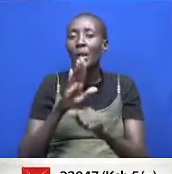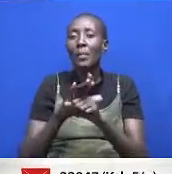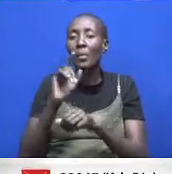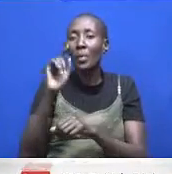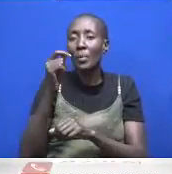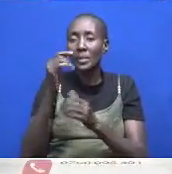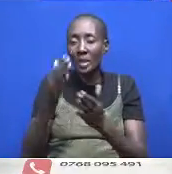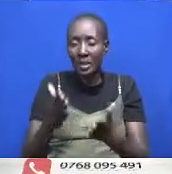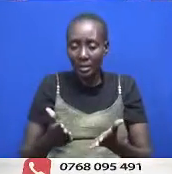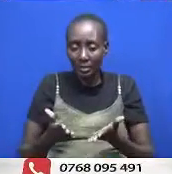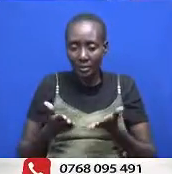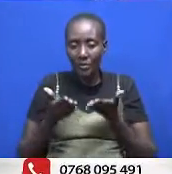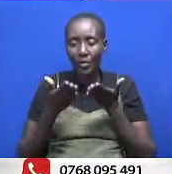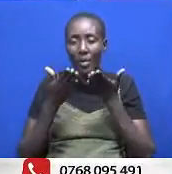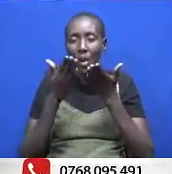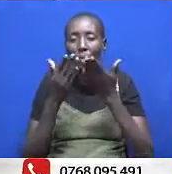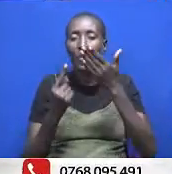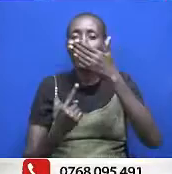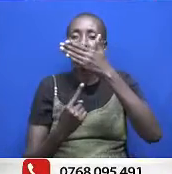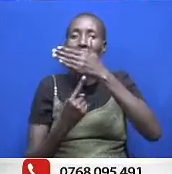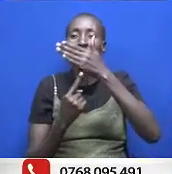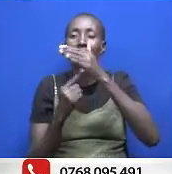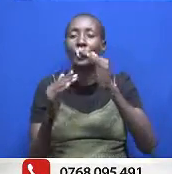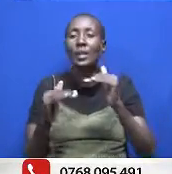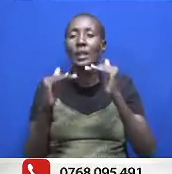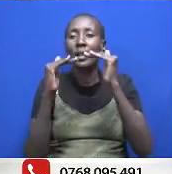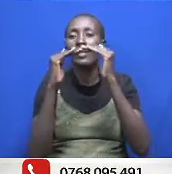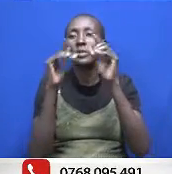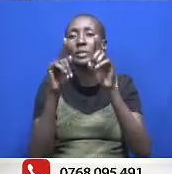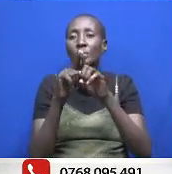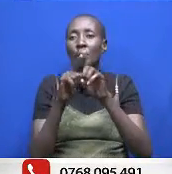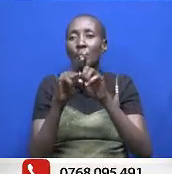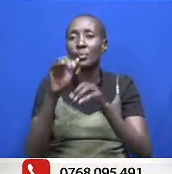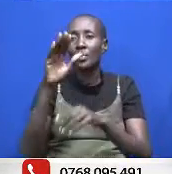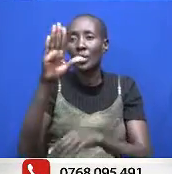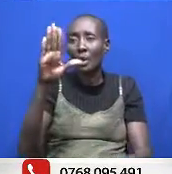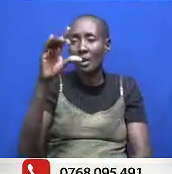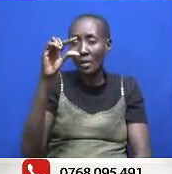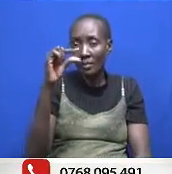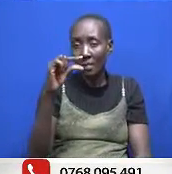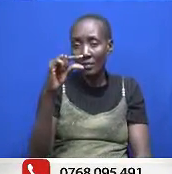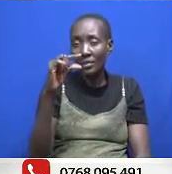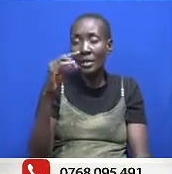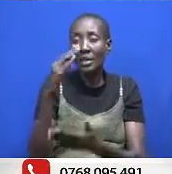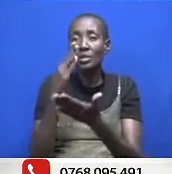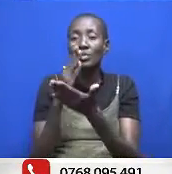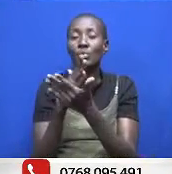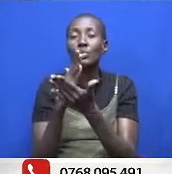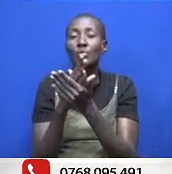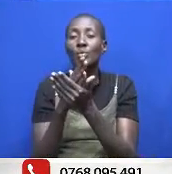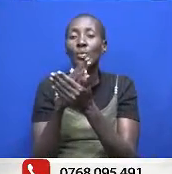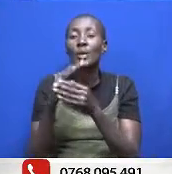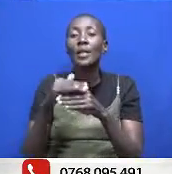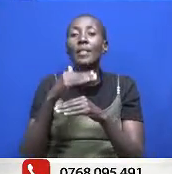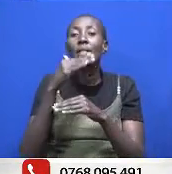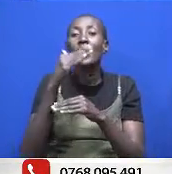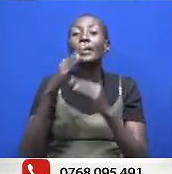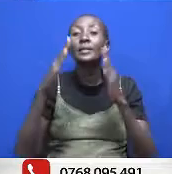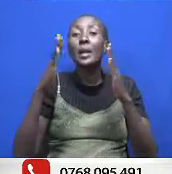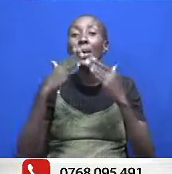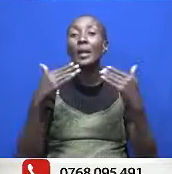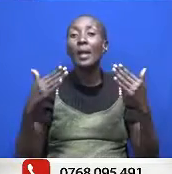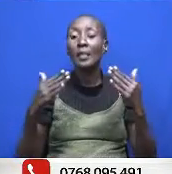viwango vya teknolojia. On the issue of the 5G, obviously this is going to be the next big thing